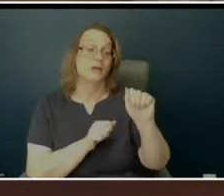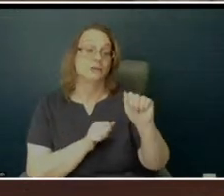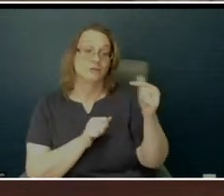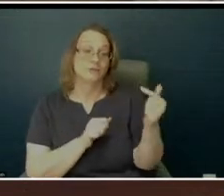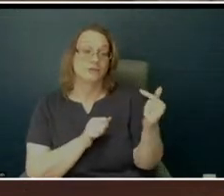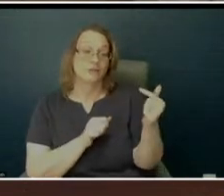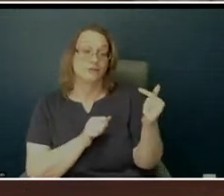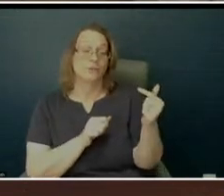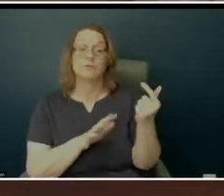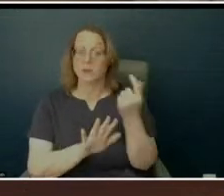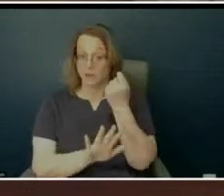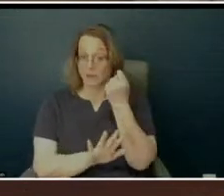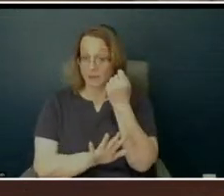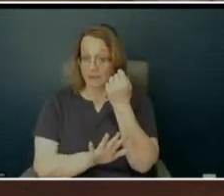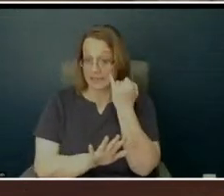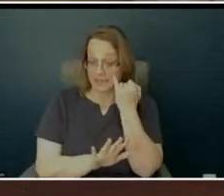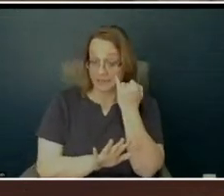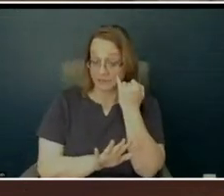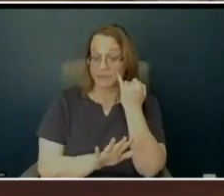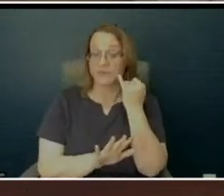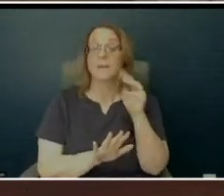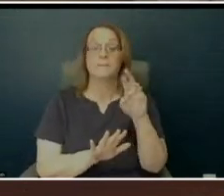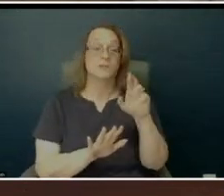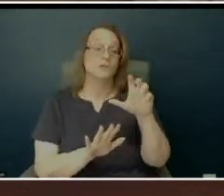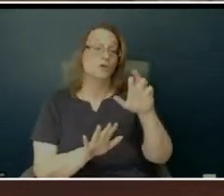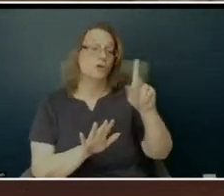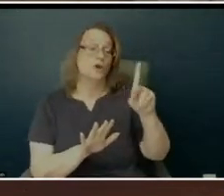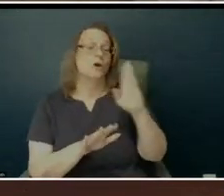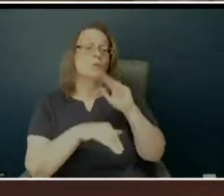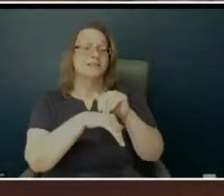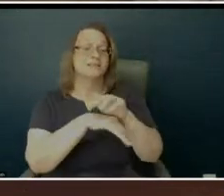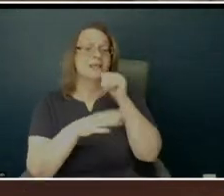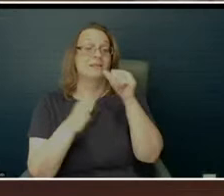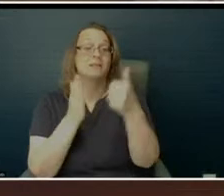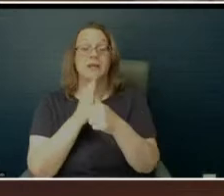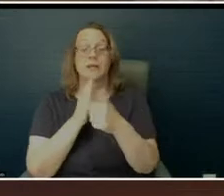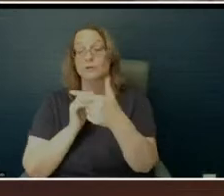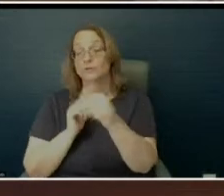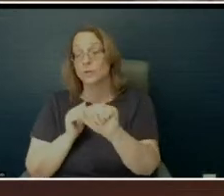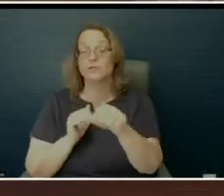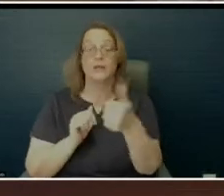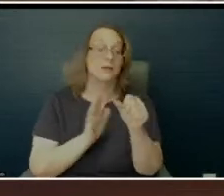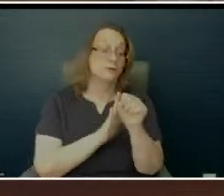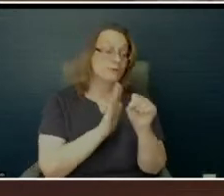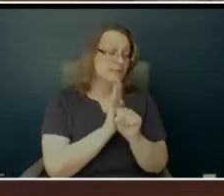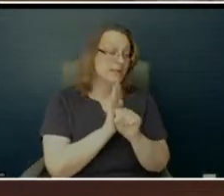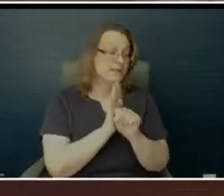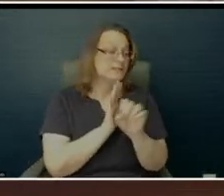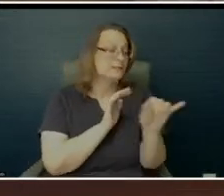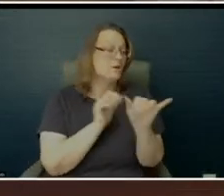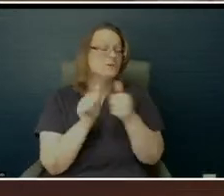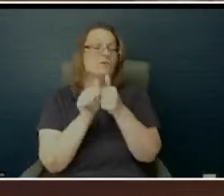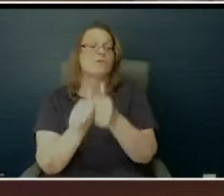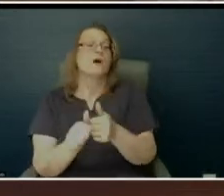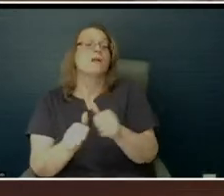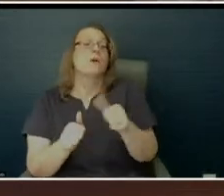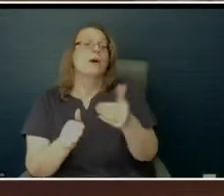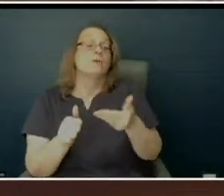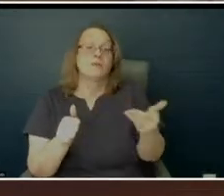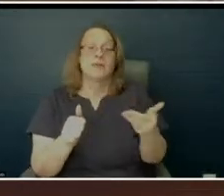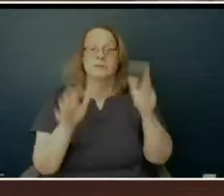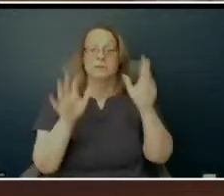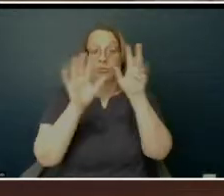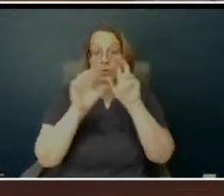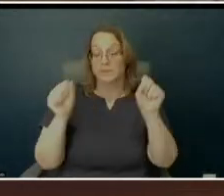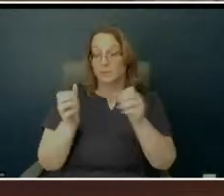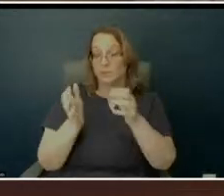send this letter to Georgia and other states and take other actions the President requested. One other point.